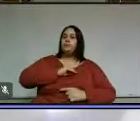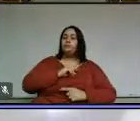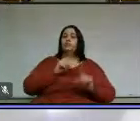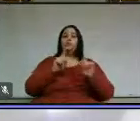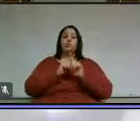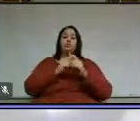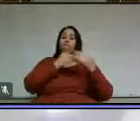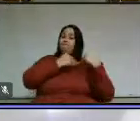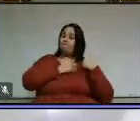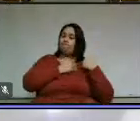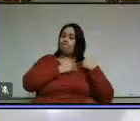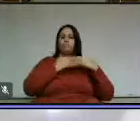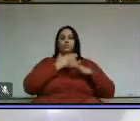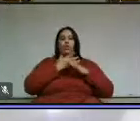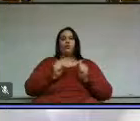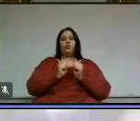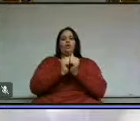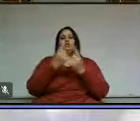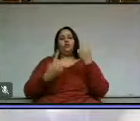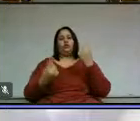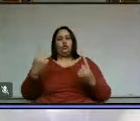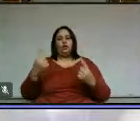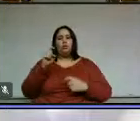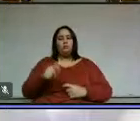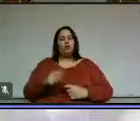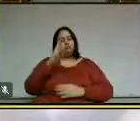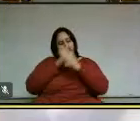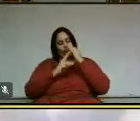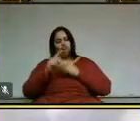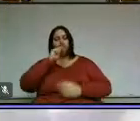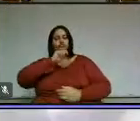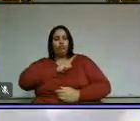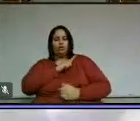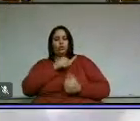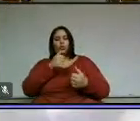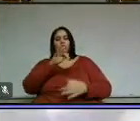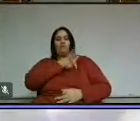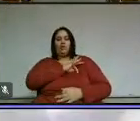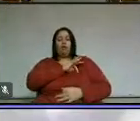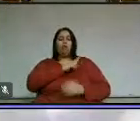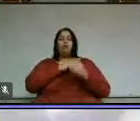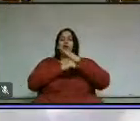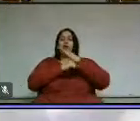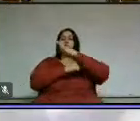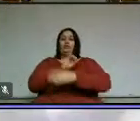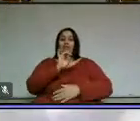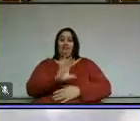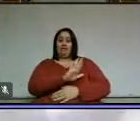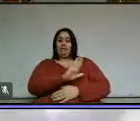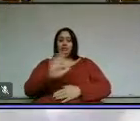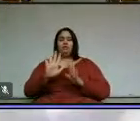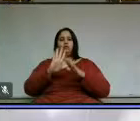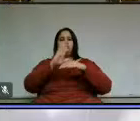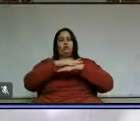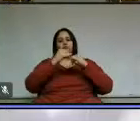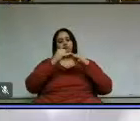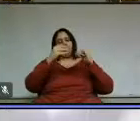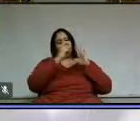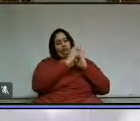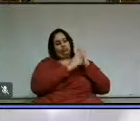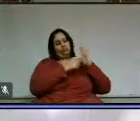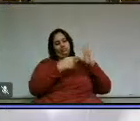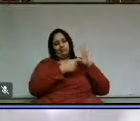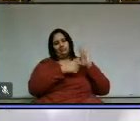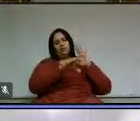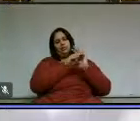to cooperate with one another in mutual trust and good faith, the foundation for which is outlined in Section